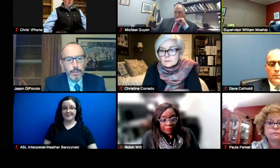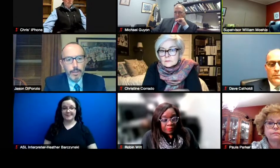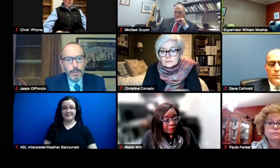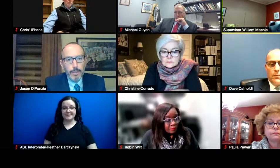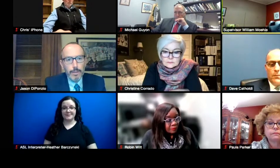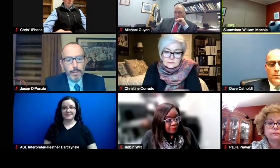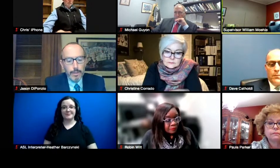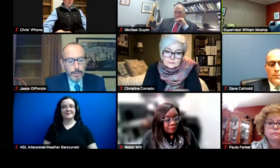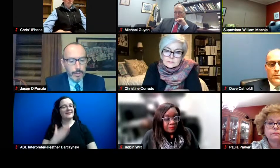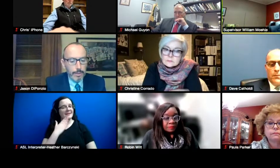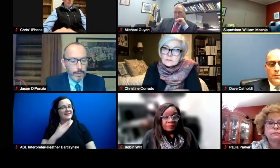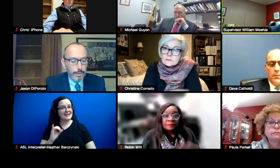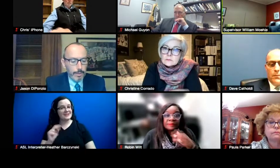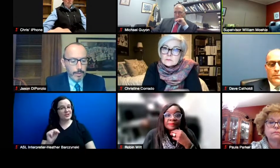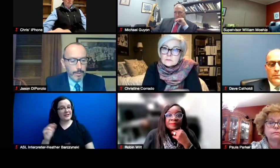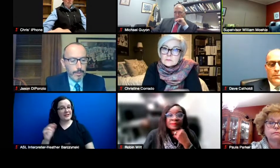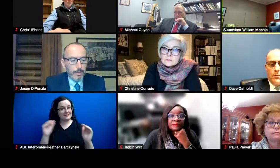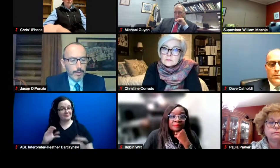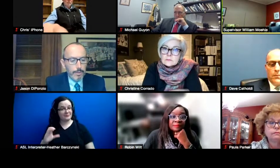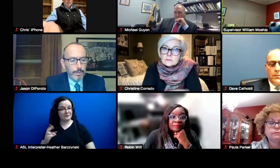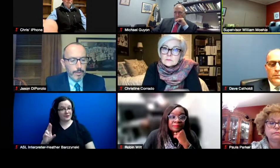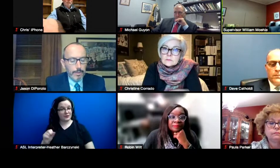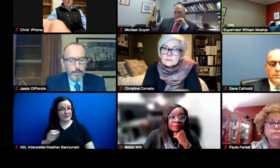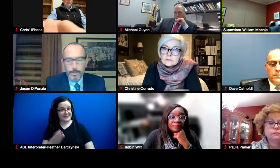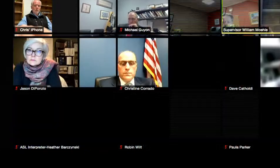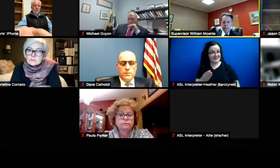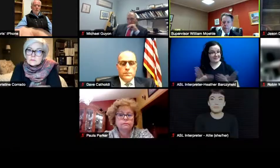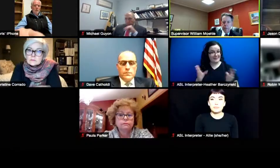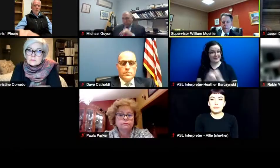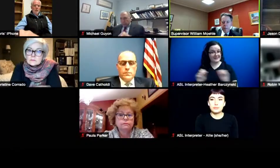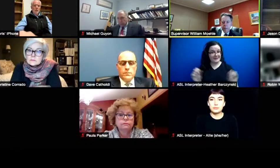Thanks, Jason. Chris, Public Safety?